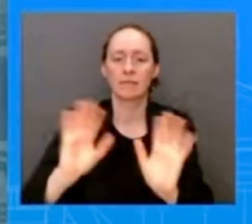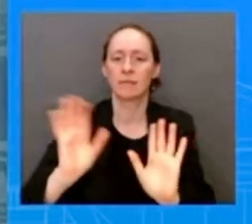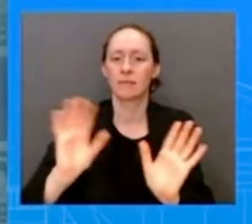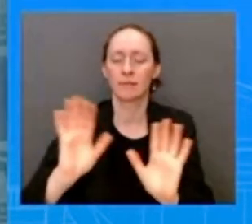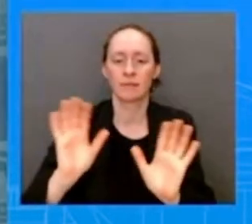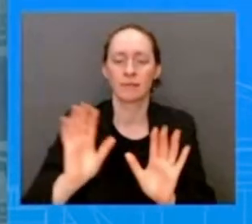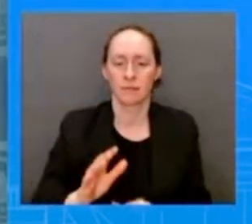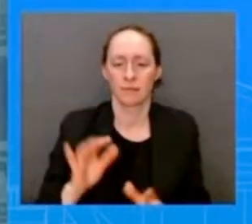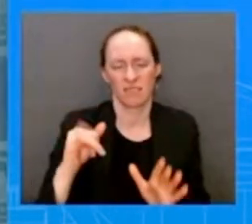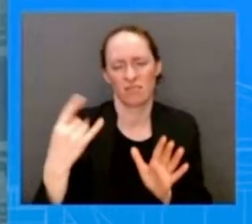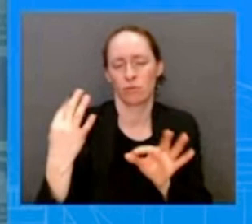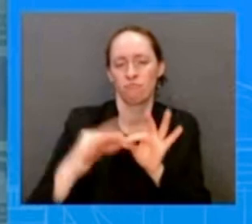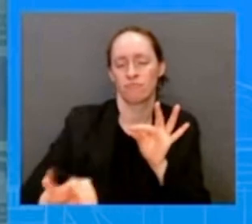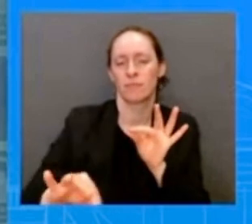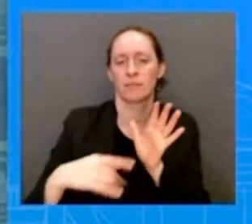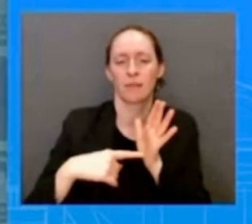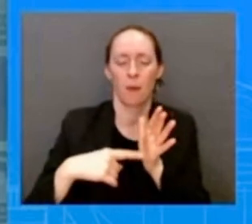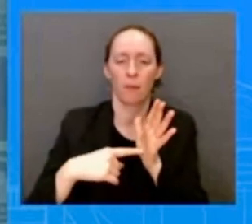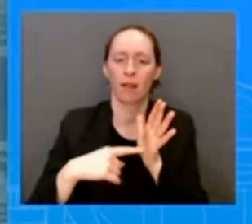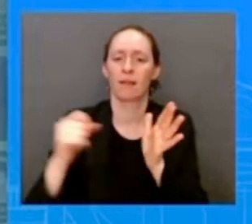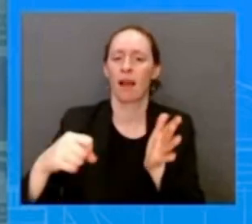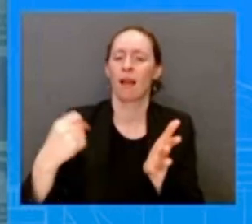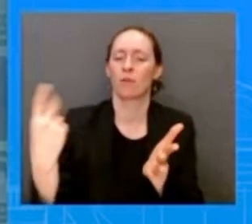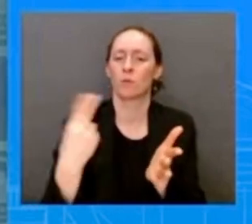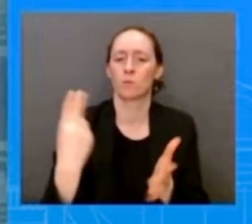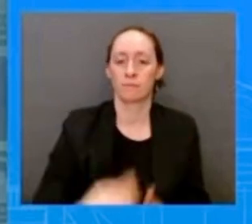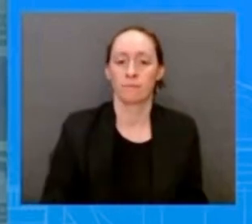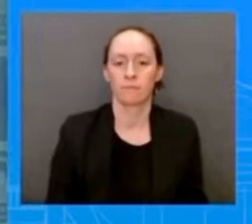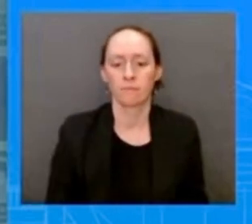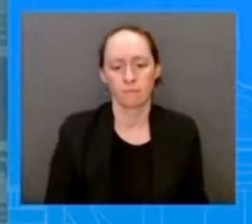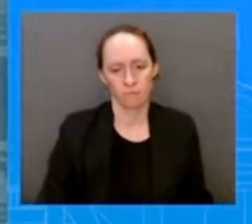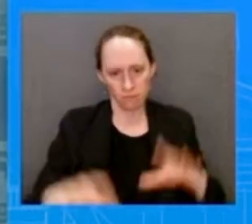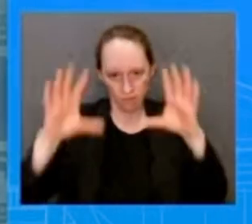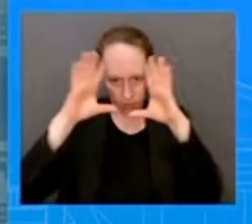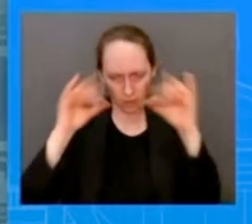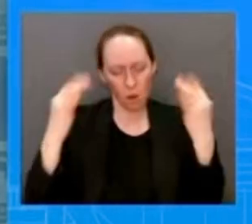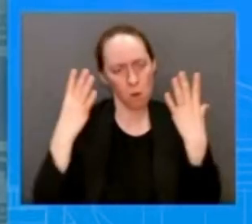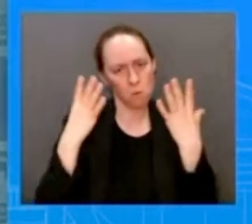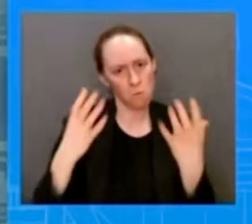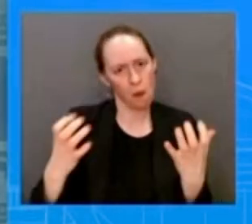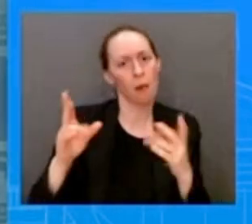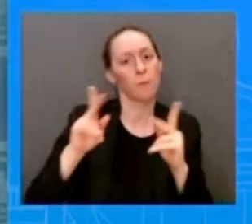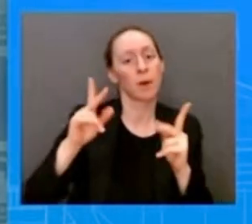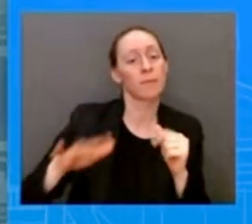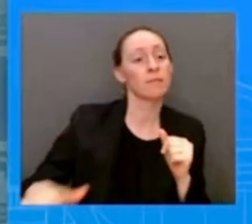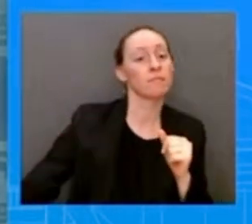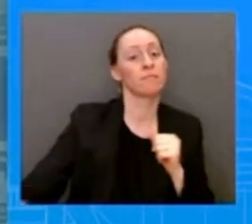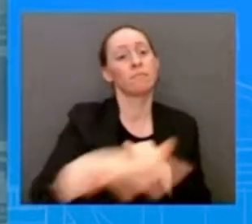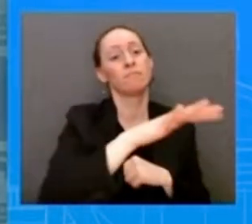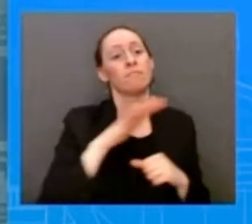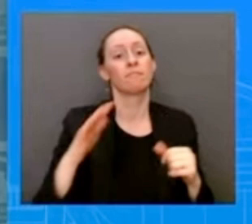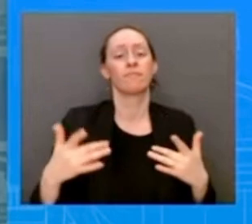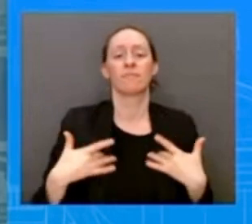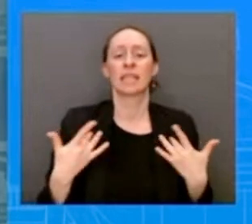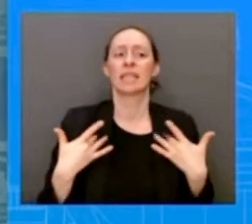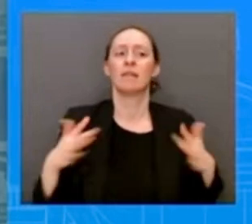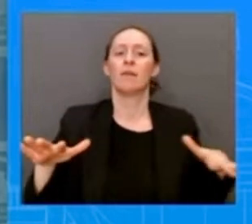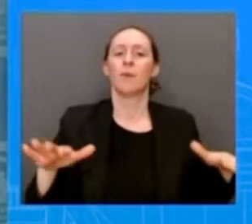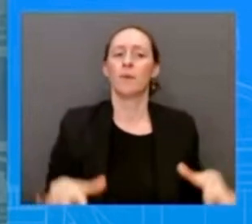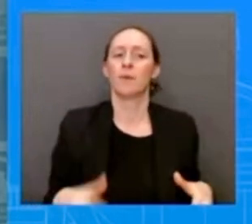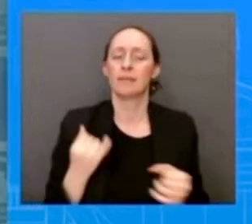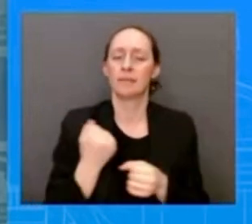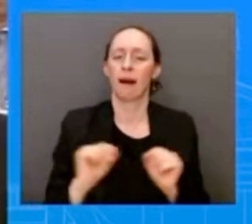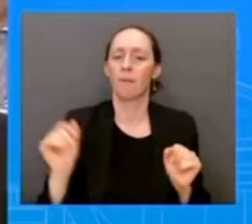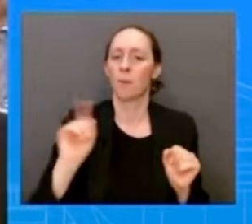to make sure that communities feel safe, and this is a way that he believes that we will see that.